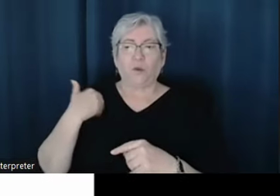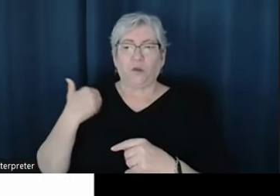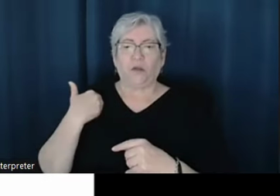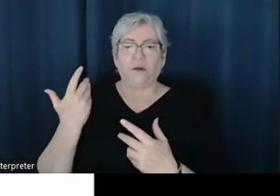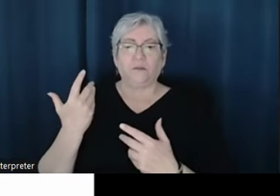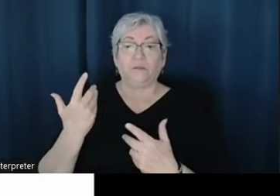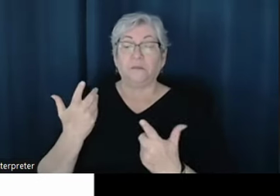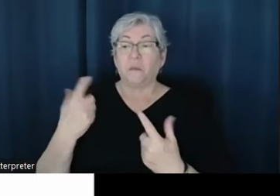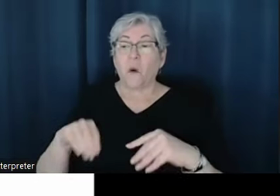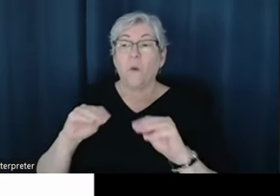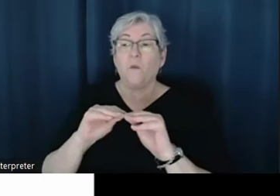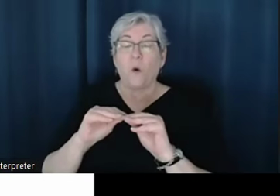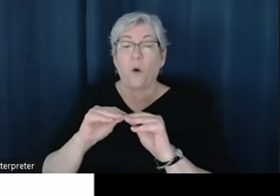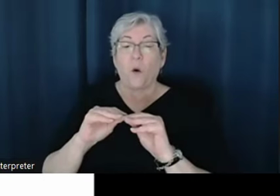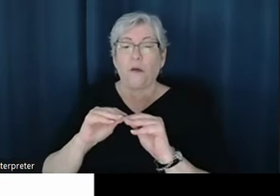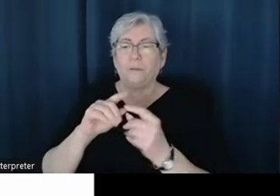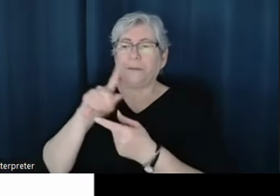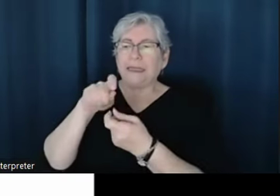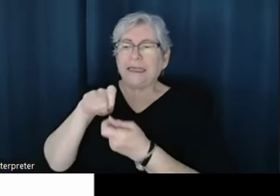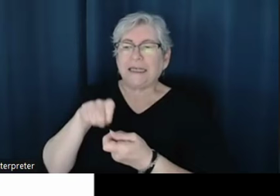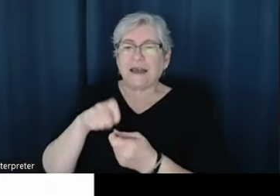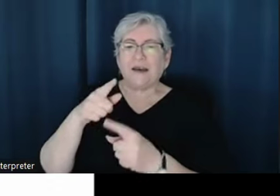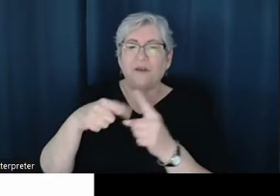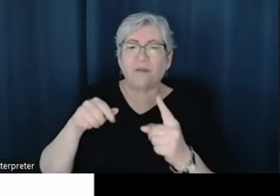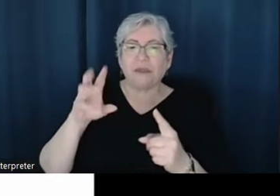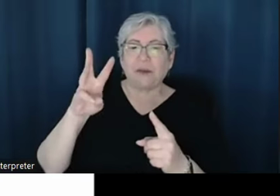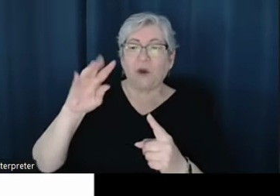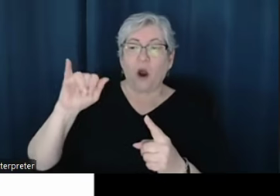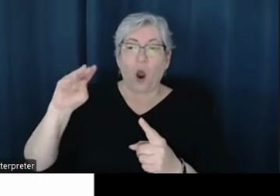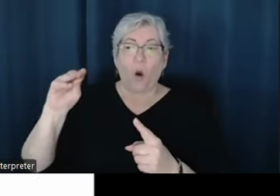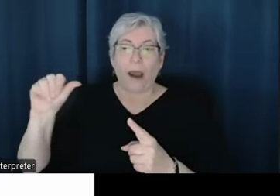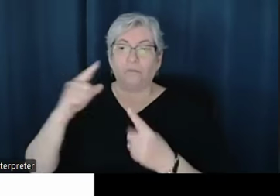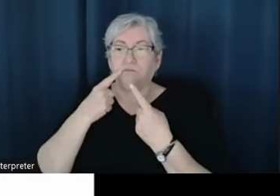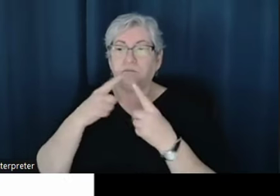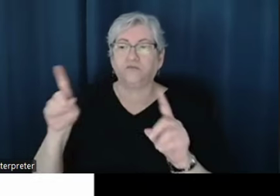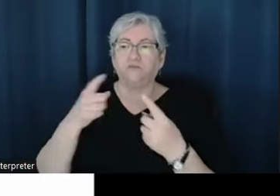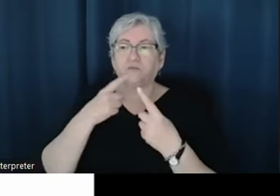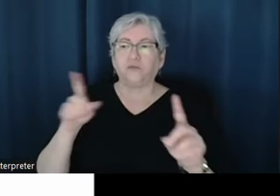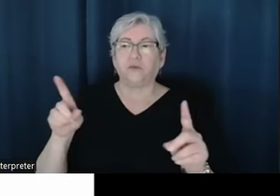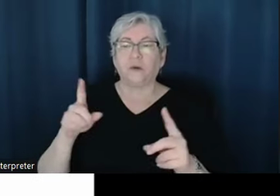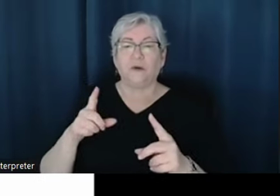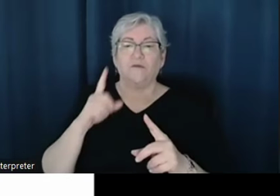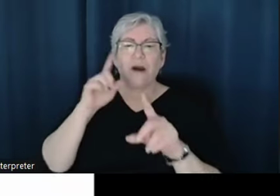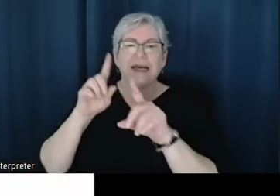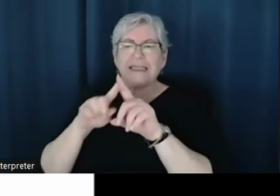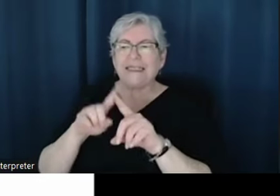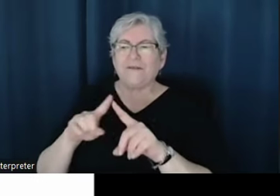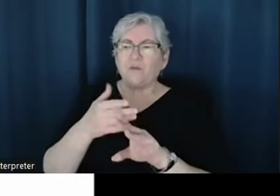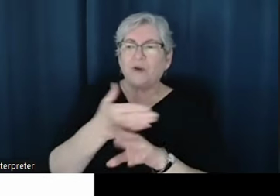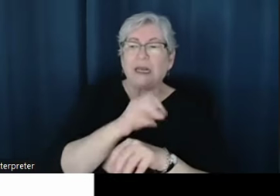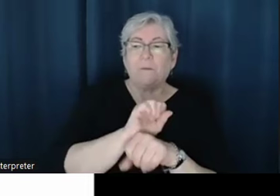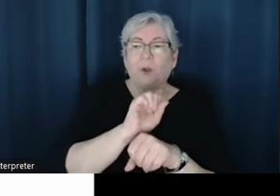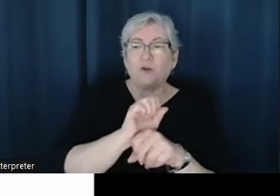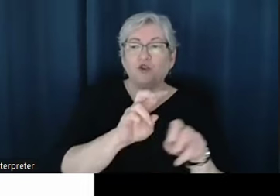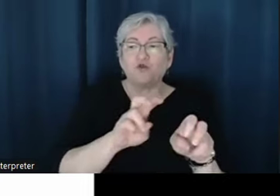more details from WIOA have been coming out, as different pre-employment